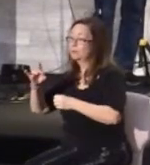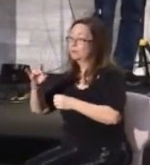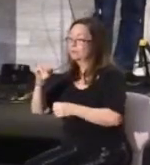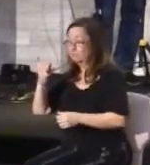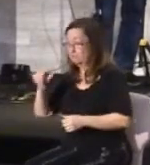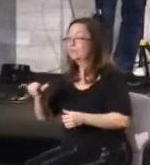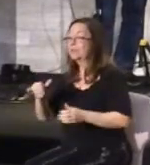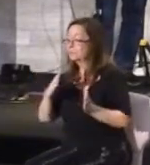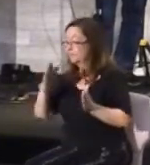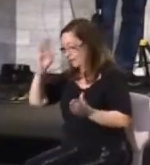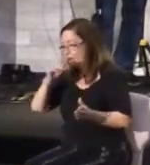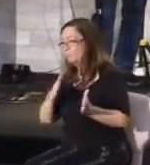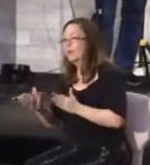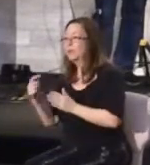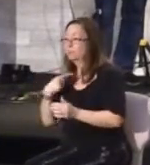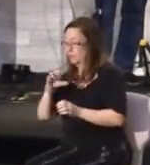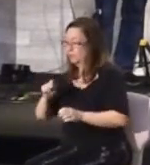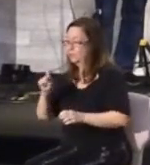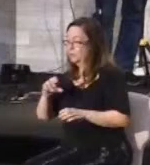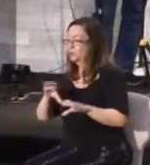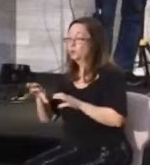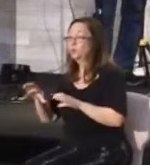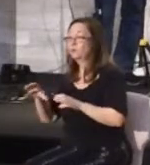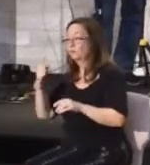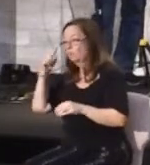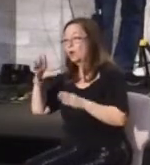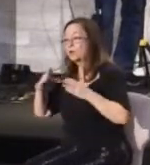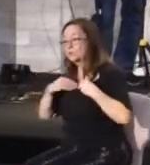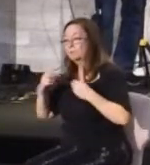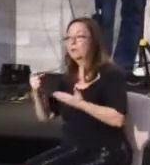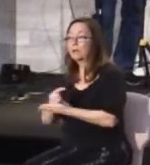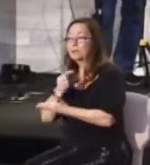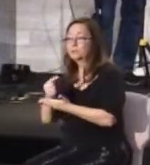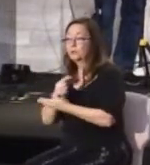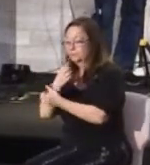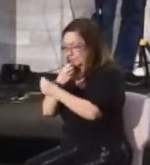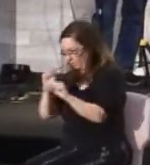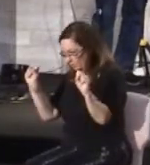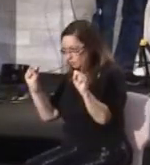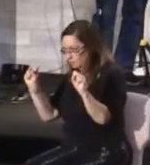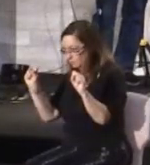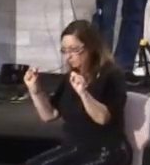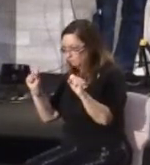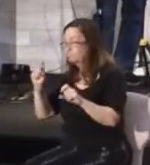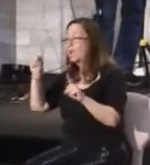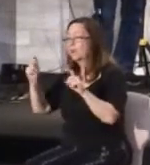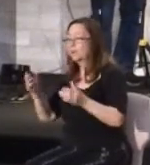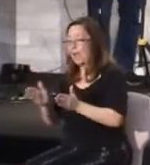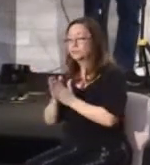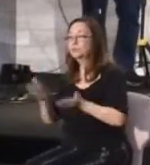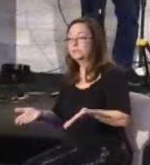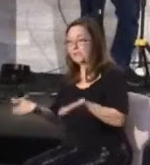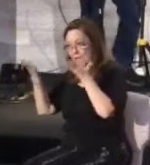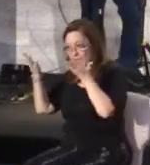you need to meet. And it's simple. Accept the gospel through the plan of salvation. I'm going to ask that you stand, and we're going to